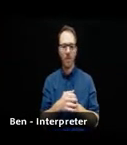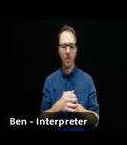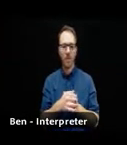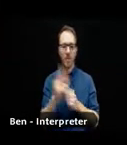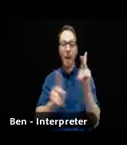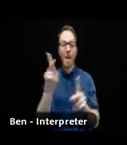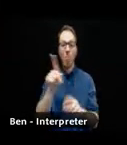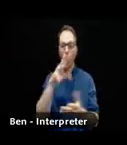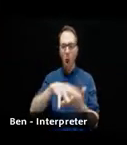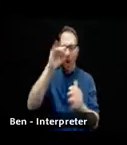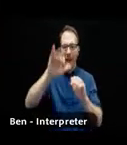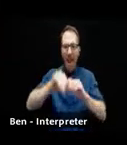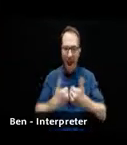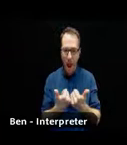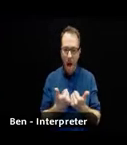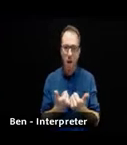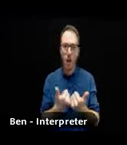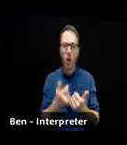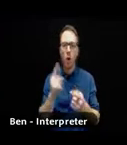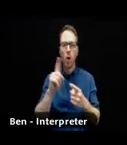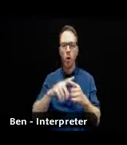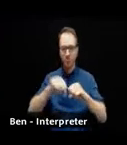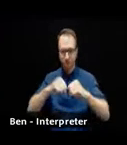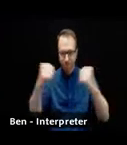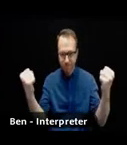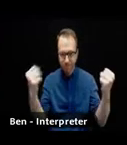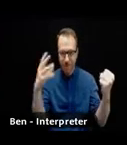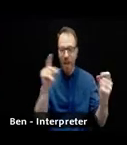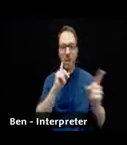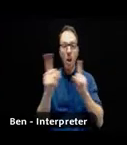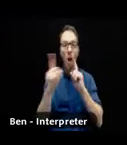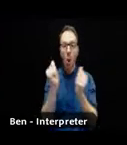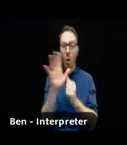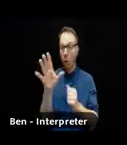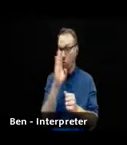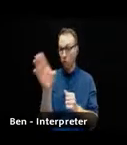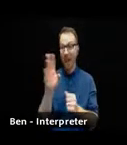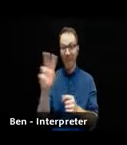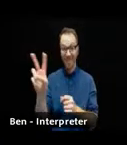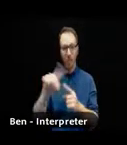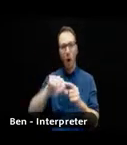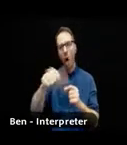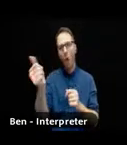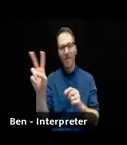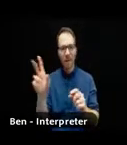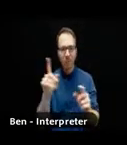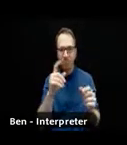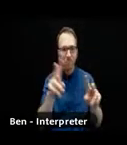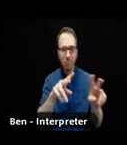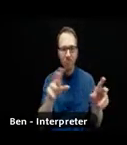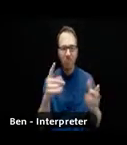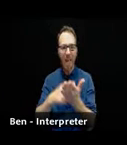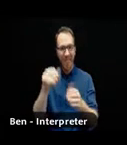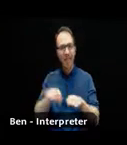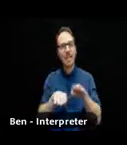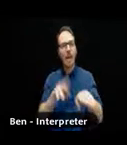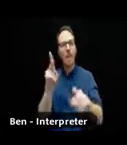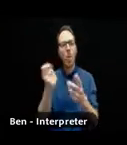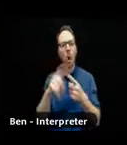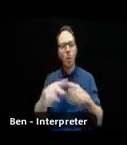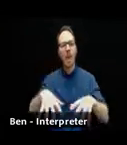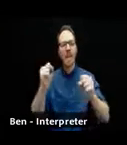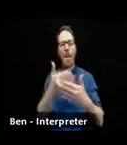really learning how to unearth and dialogue, even not with your direct victim, but with other victims. Maybe that's a step that people would want to take